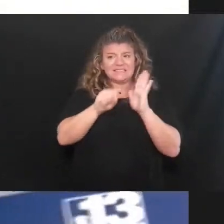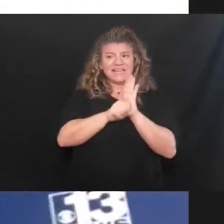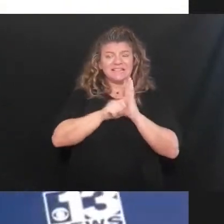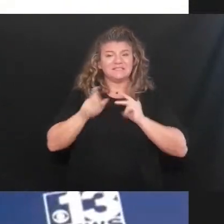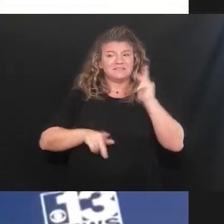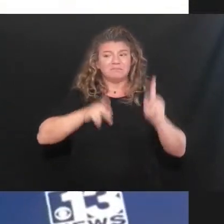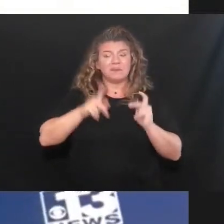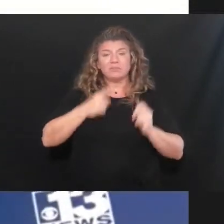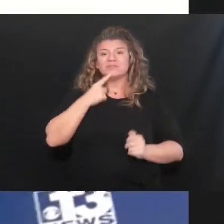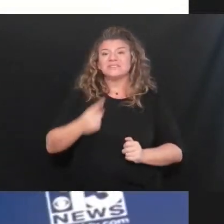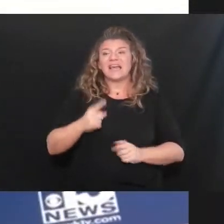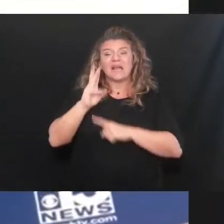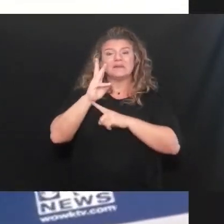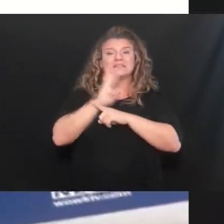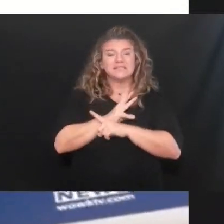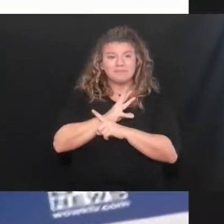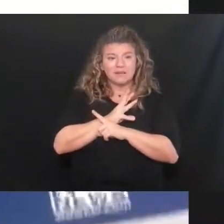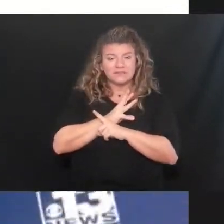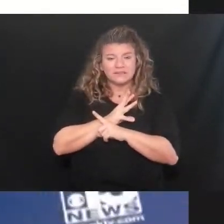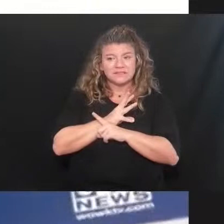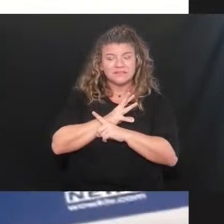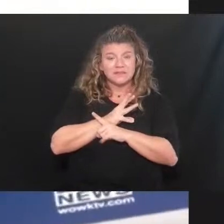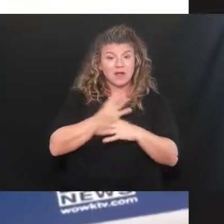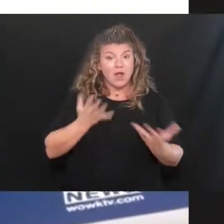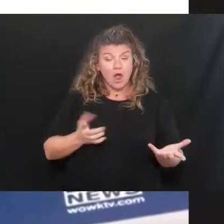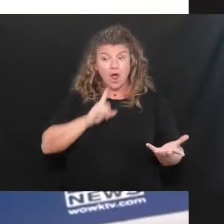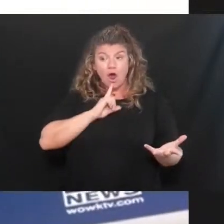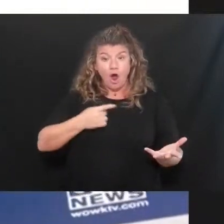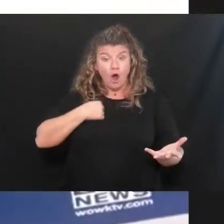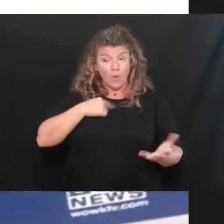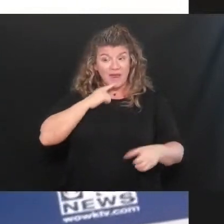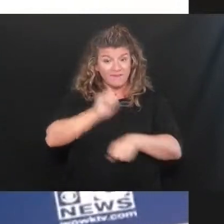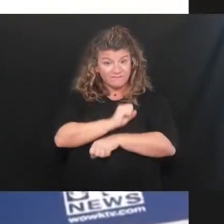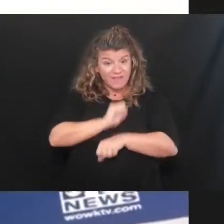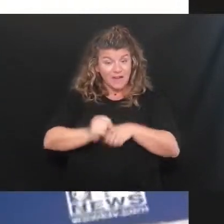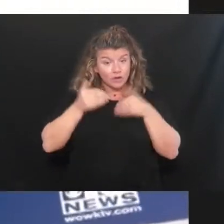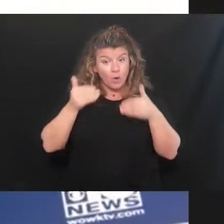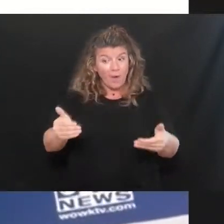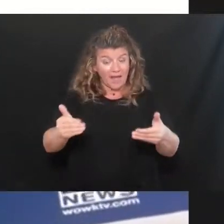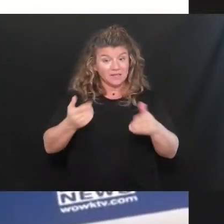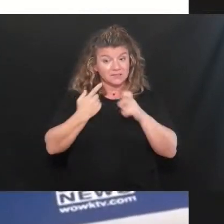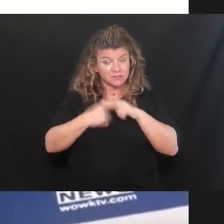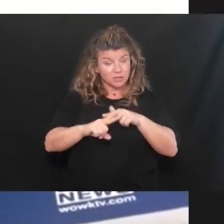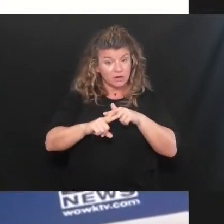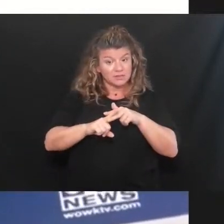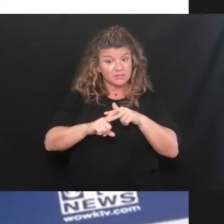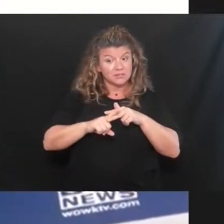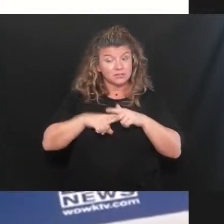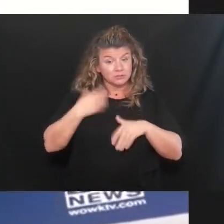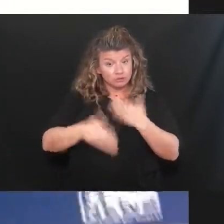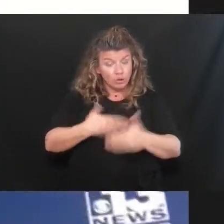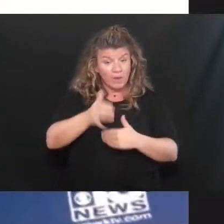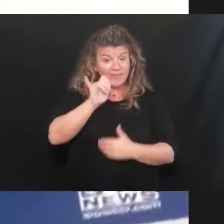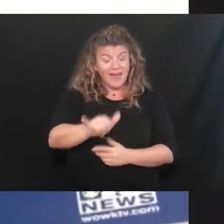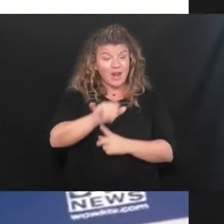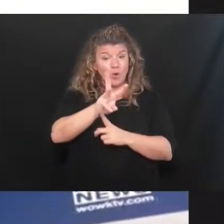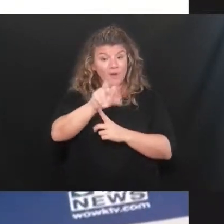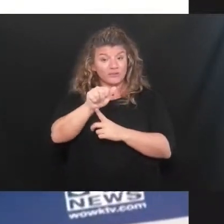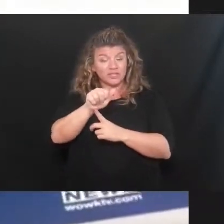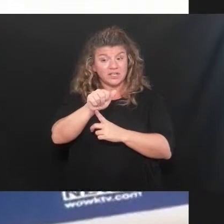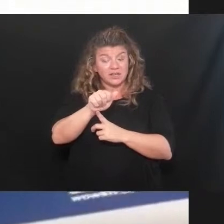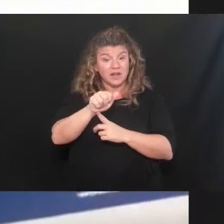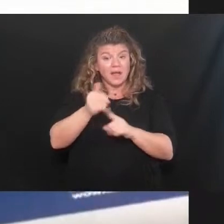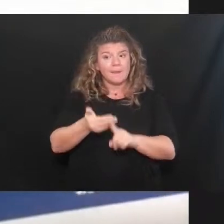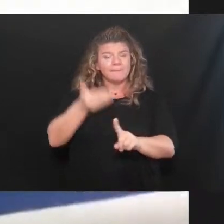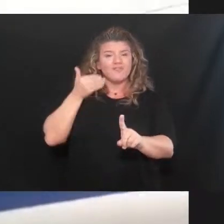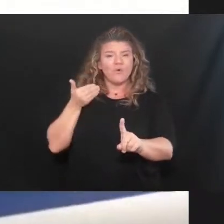folks, I'm hearing 6 months. And are we in fact going to go ahead and start rolling out the vaccines in West Virginia